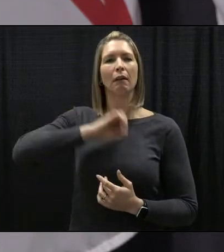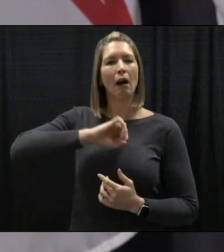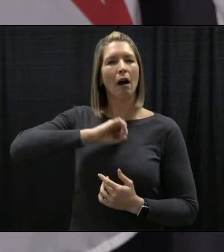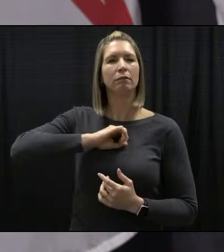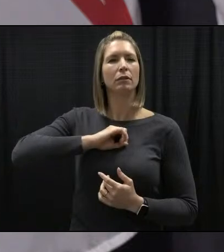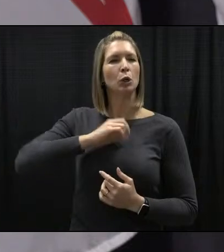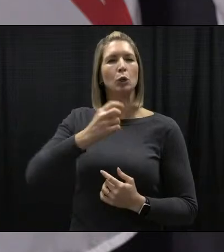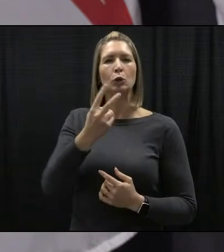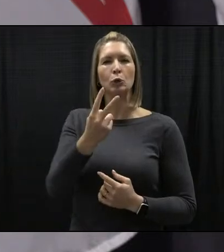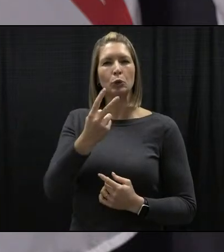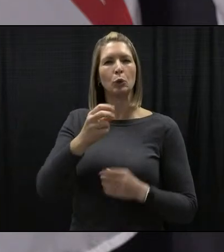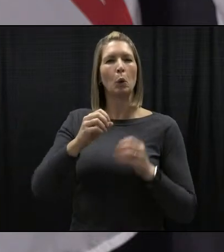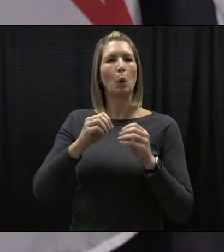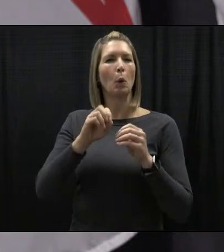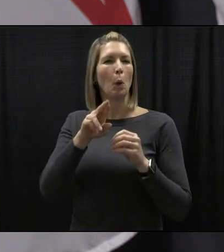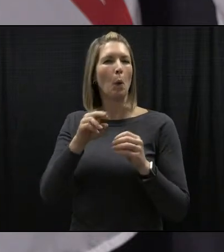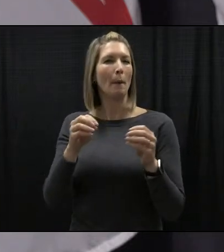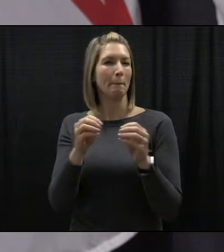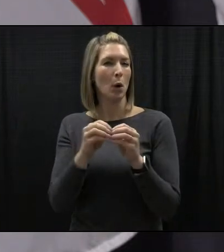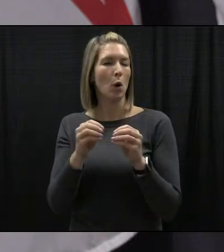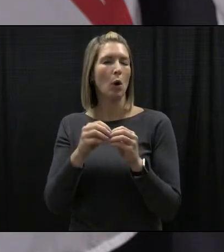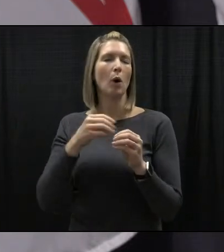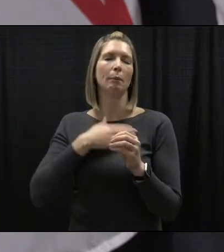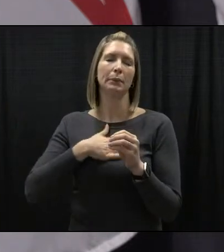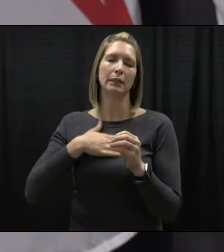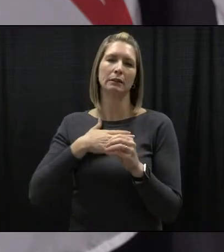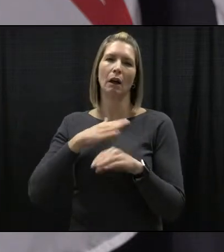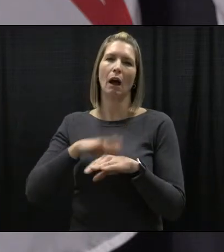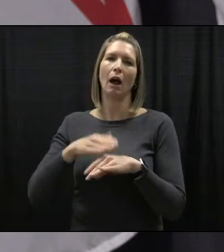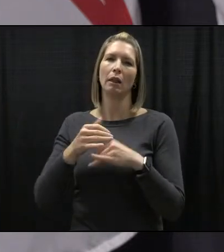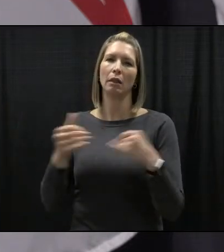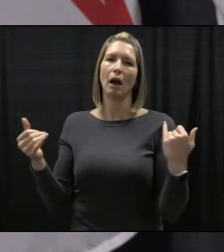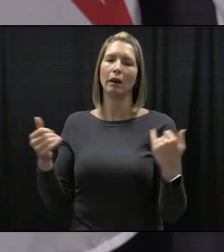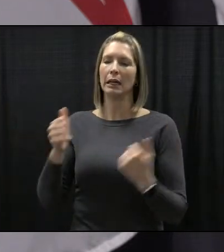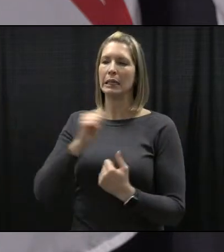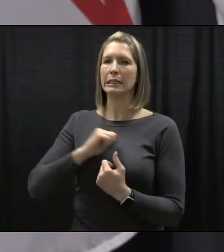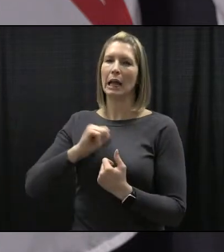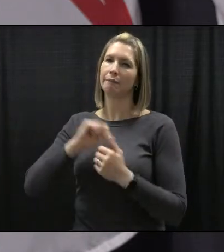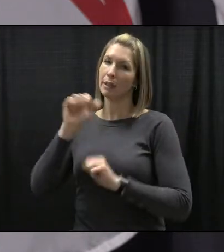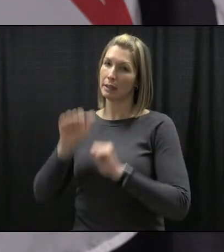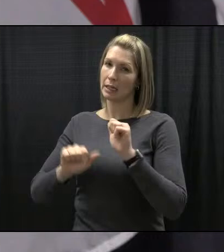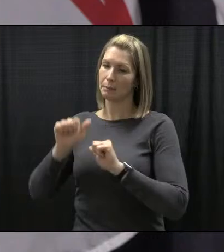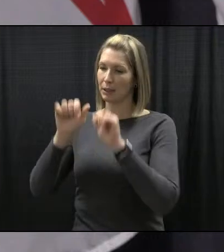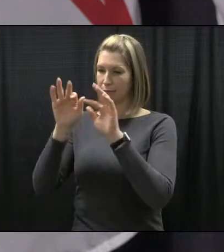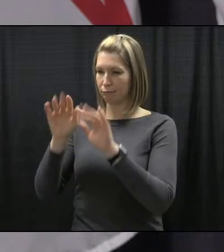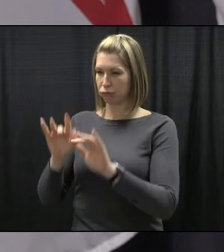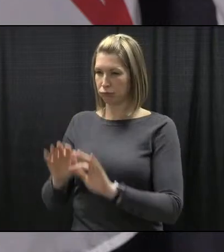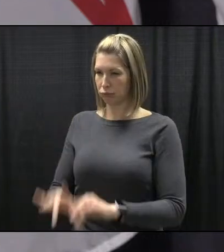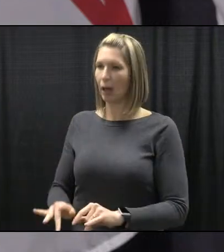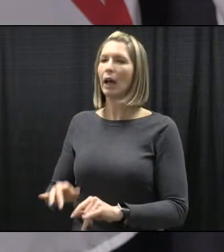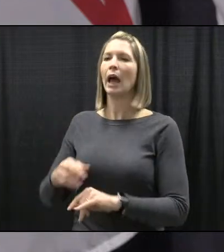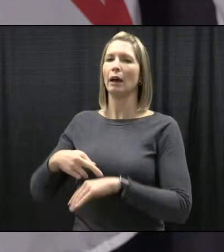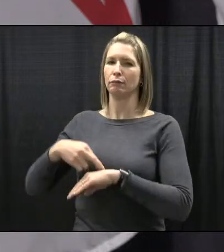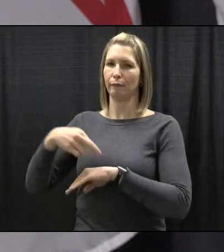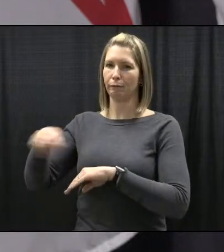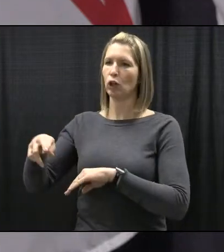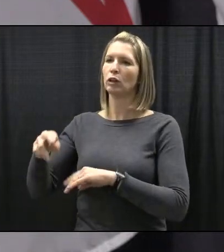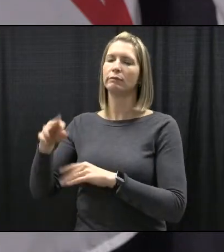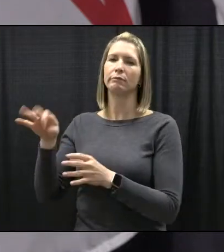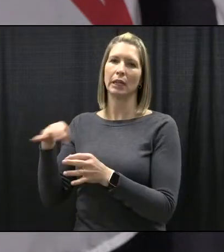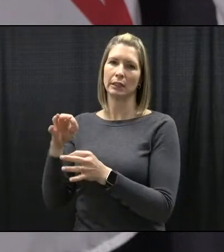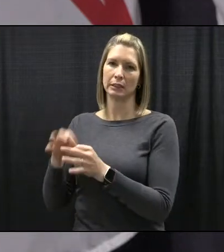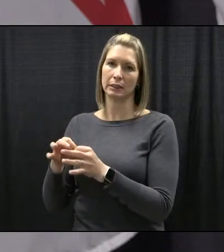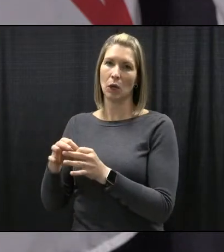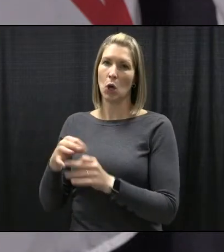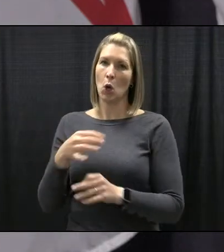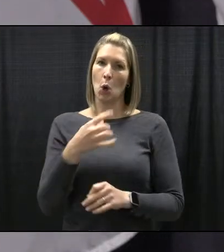do that the self-assessment and referral form to get your test done, because when a positive